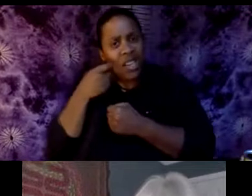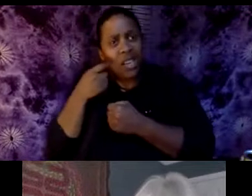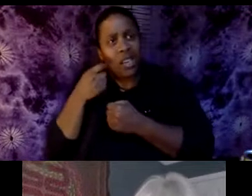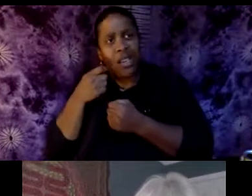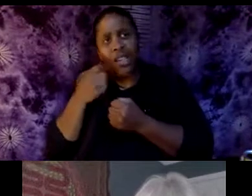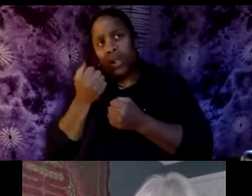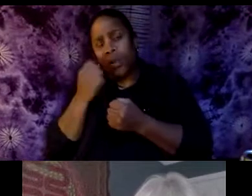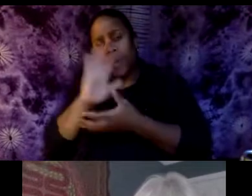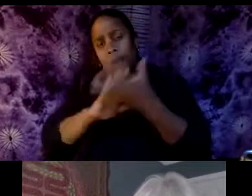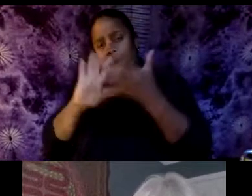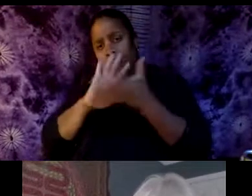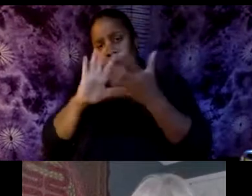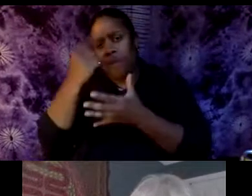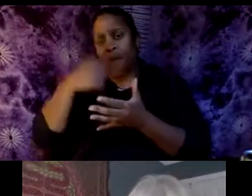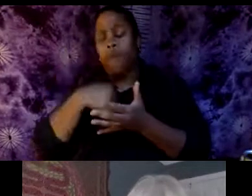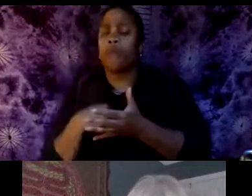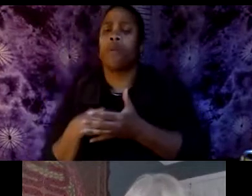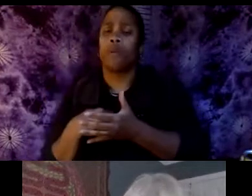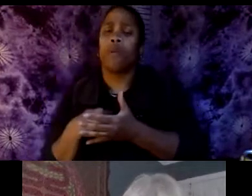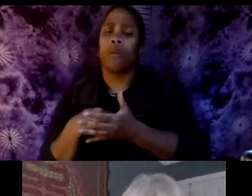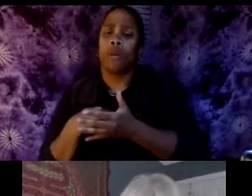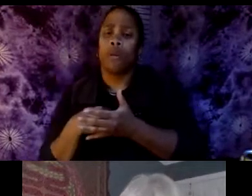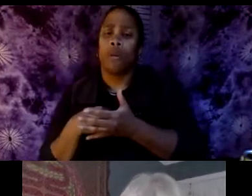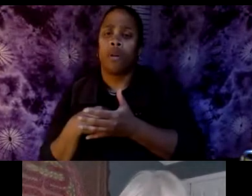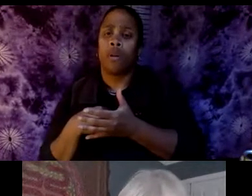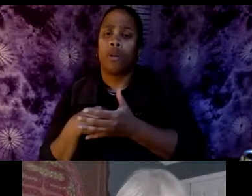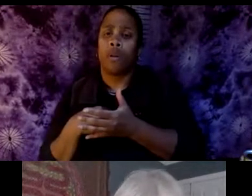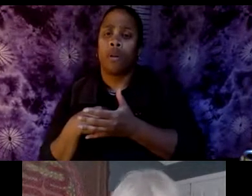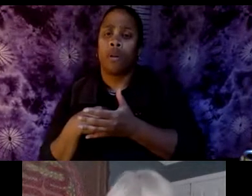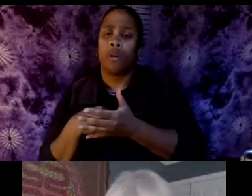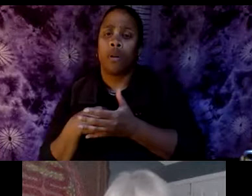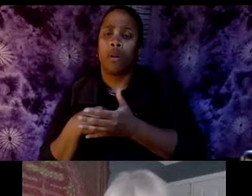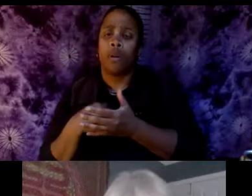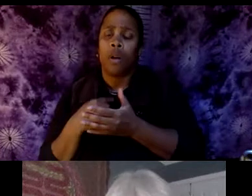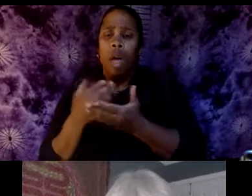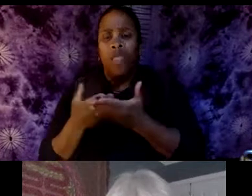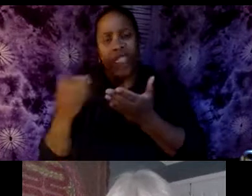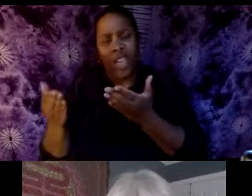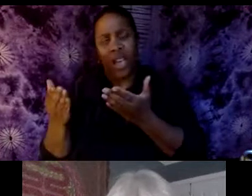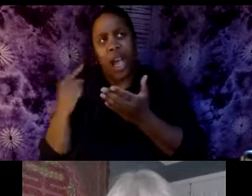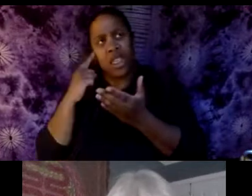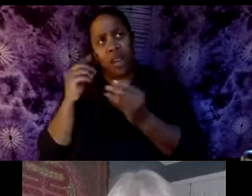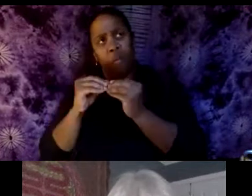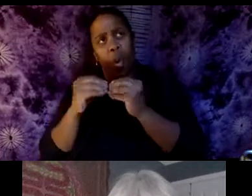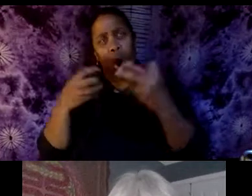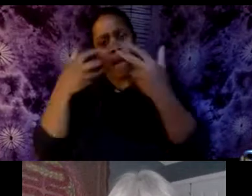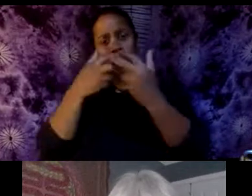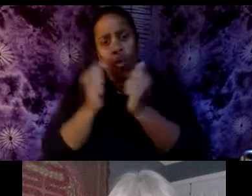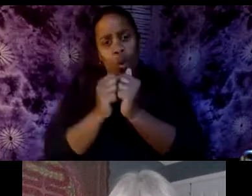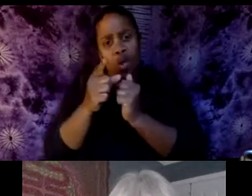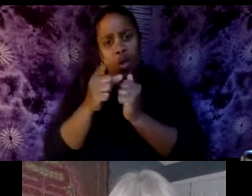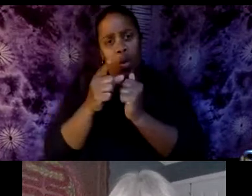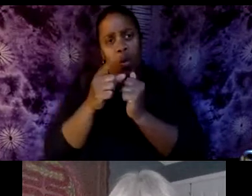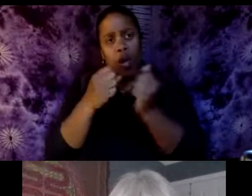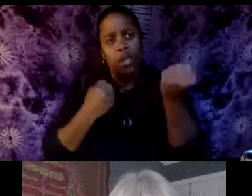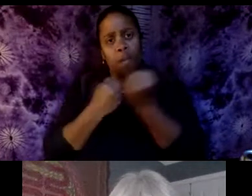me, because the thing that would seem more in line with your healing would be to advocate for people that are caught in situations